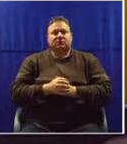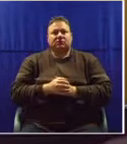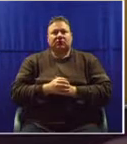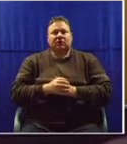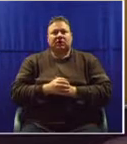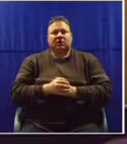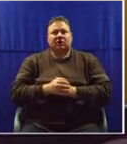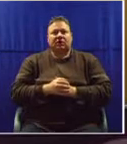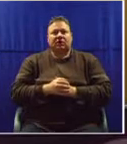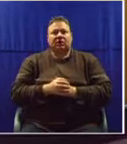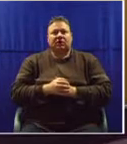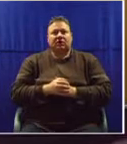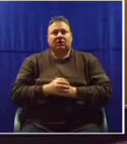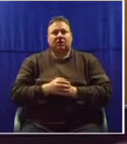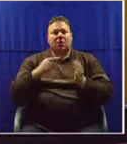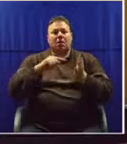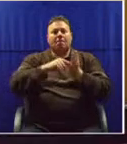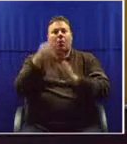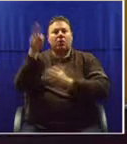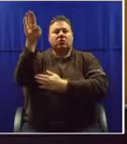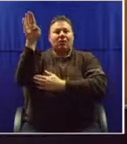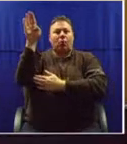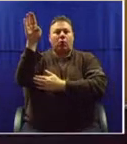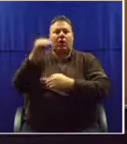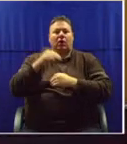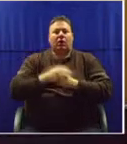on points of order,